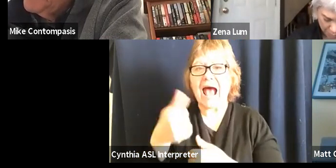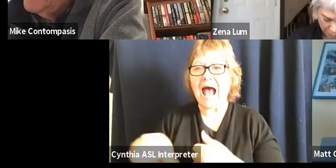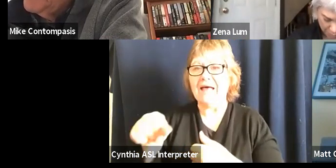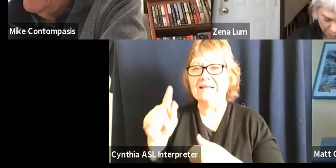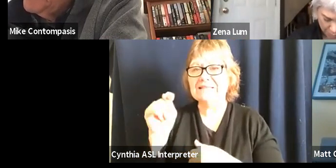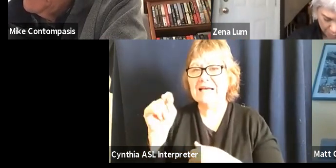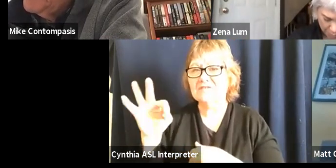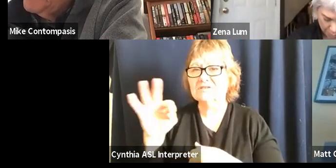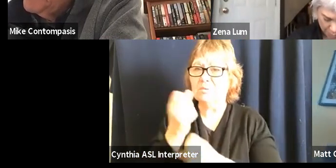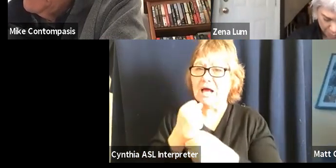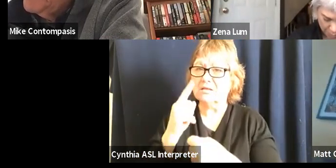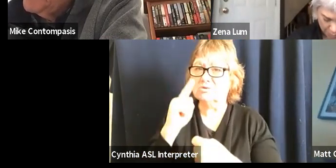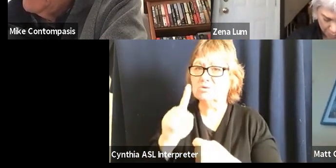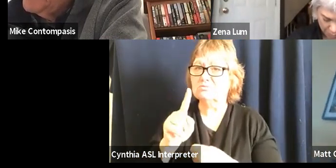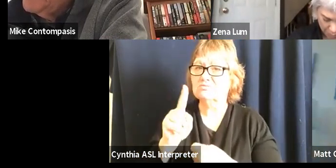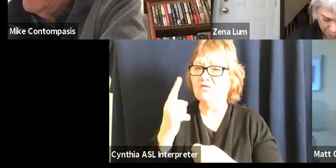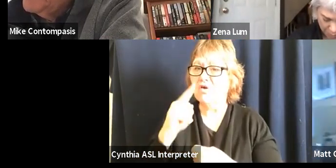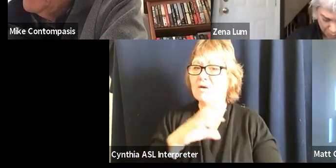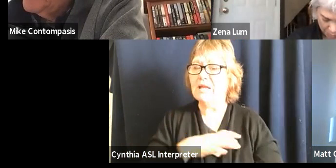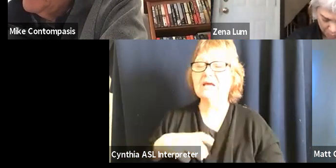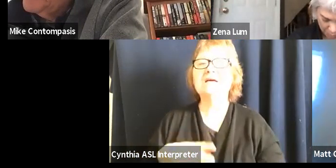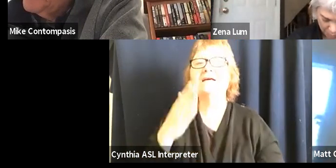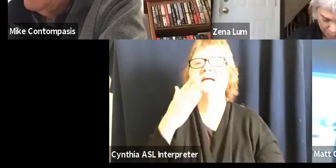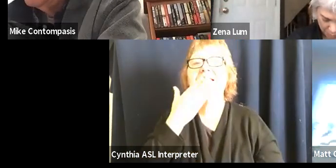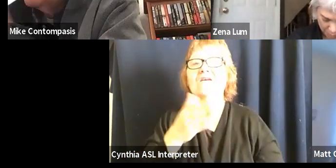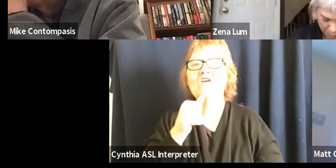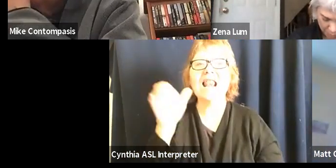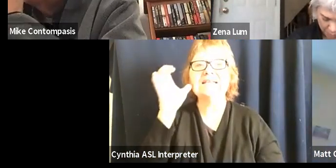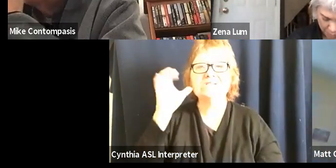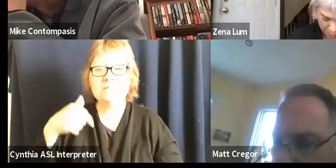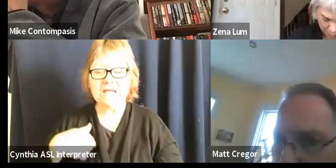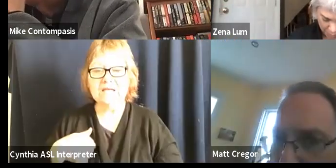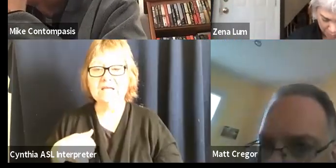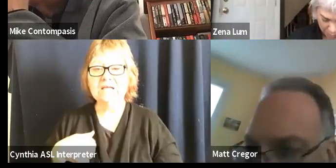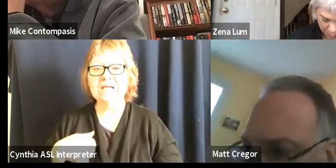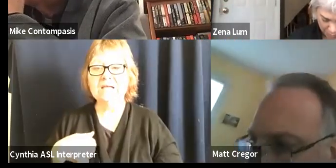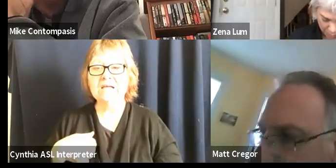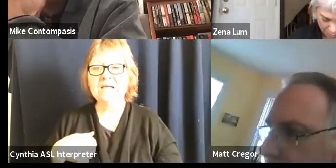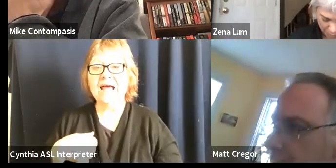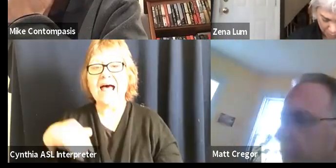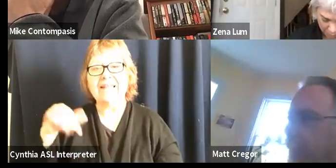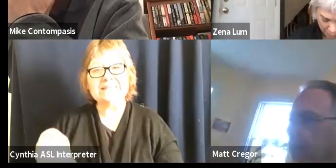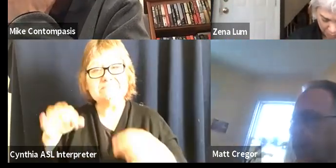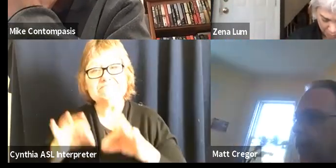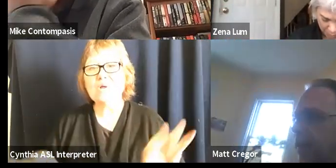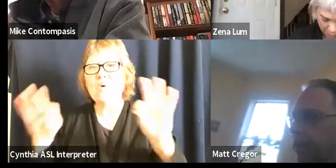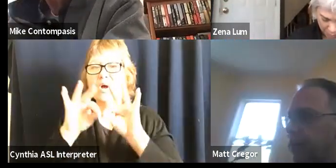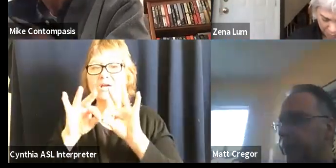committee? Thank you so much for listening to me, and then this is a really important